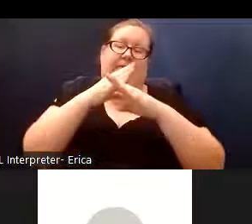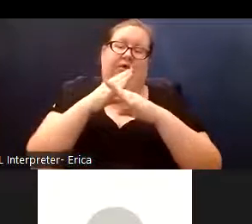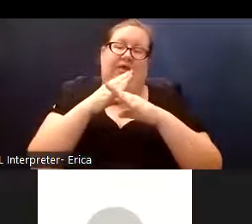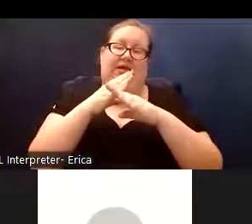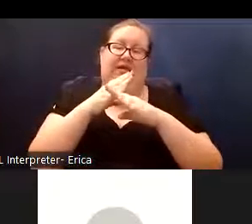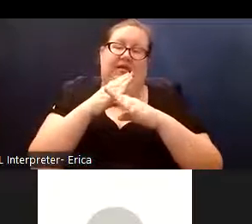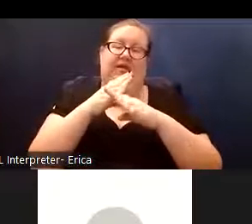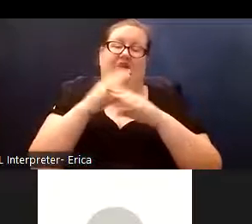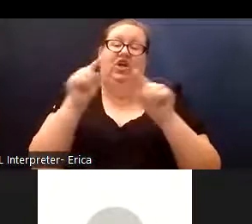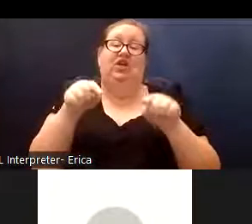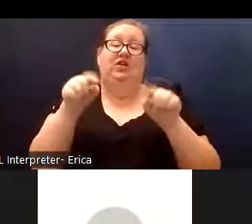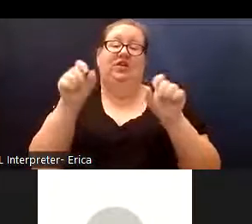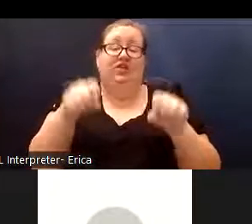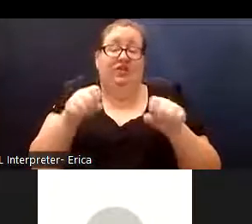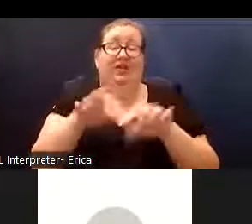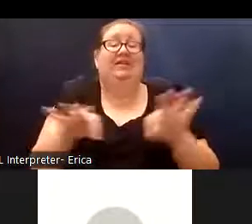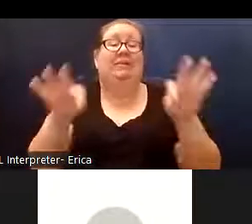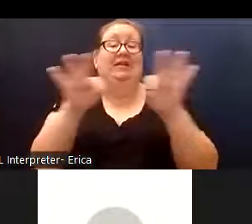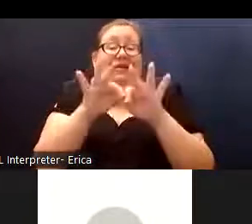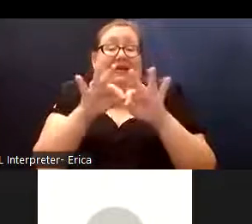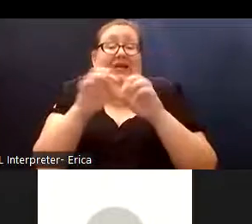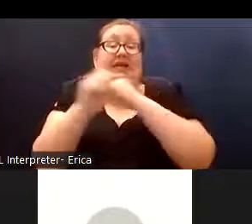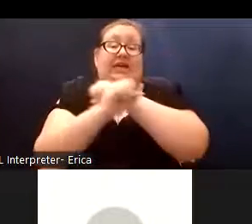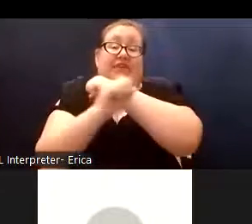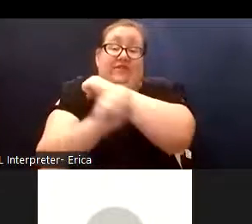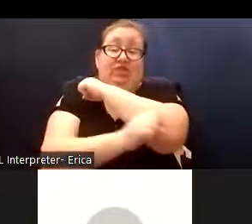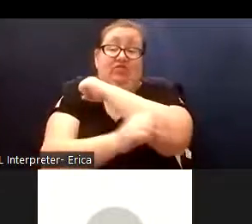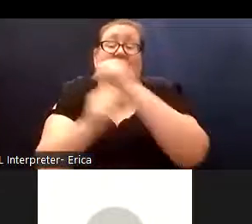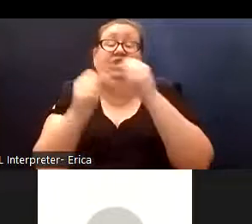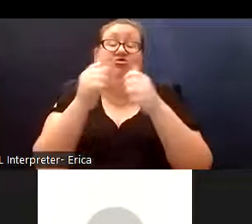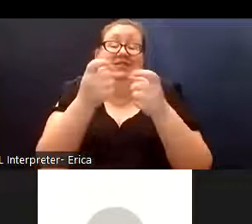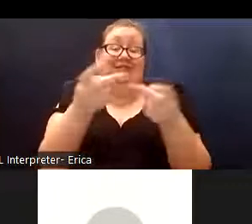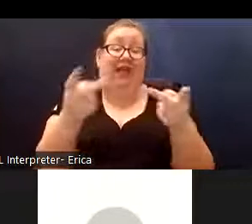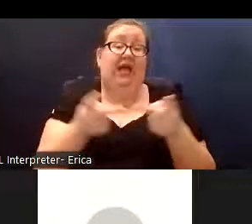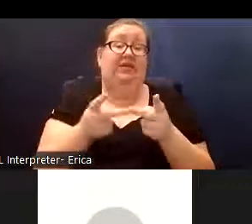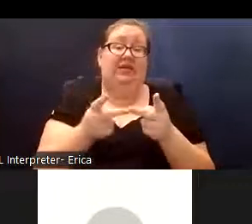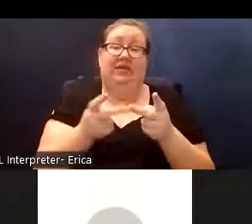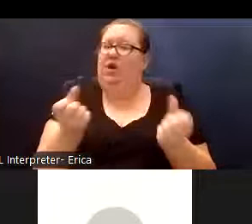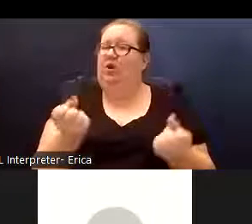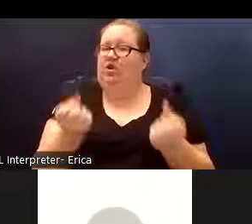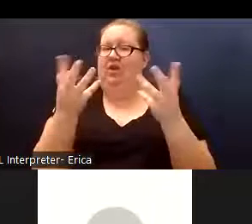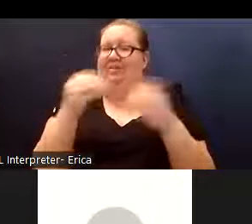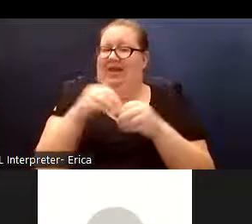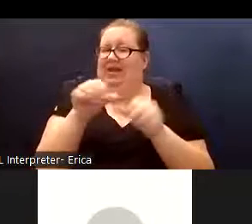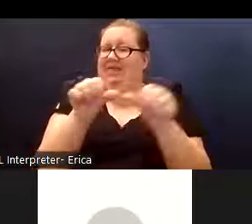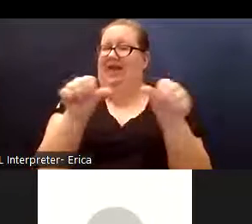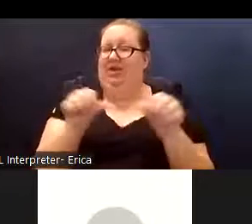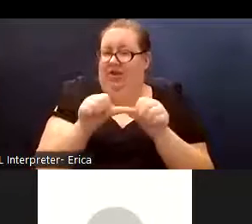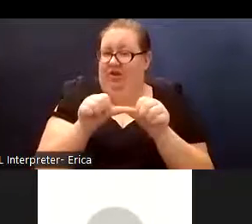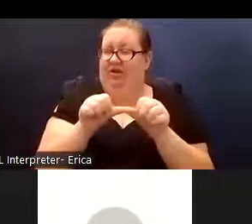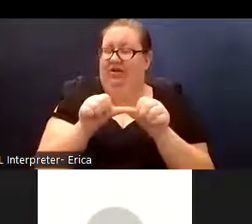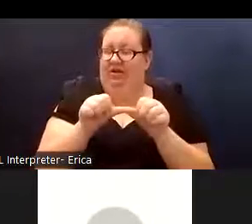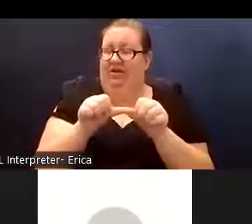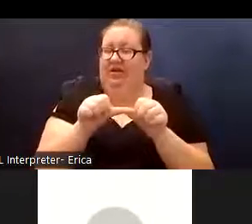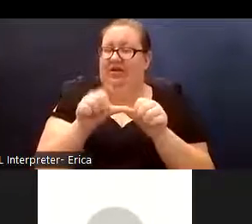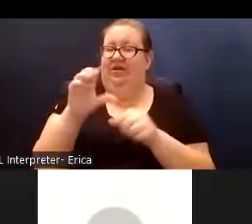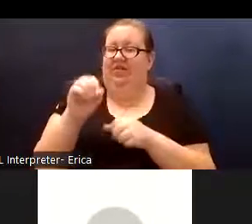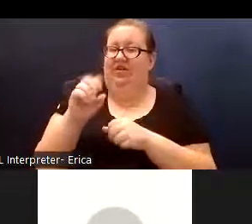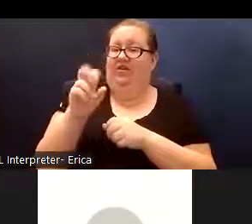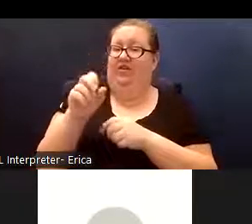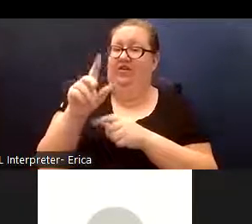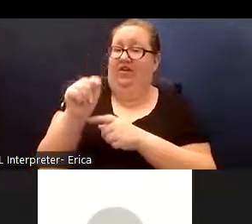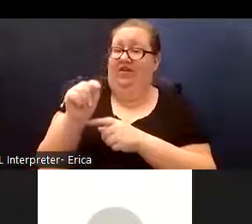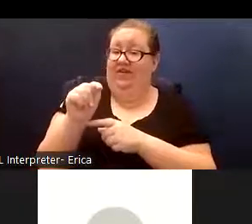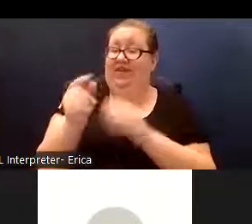could be some key infrastructure sites, which there are a lot of in this area. There is the Covanta